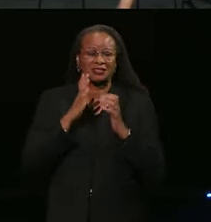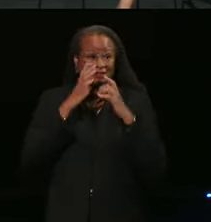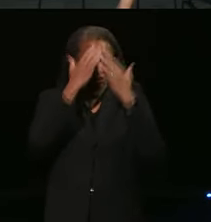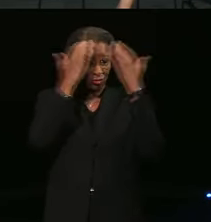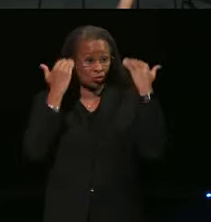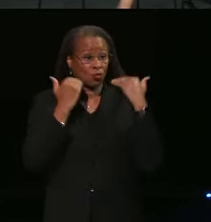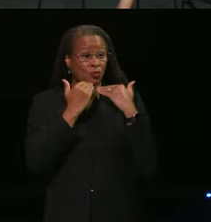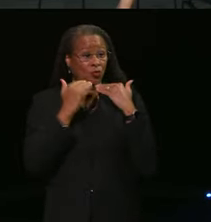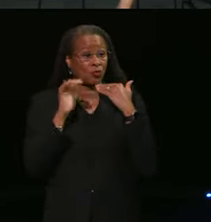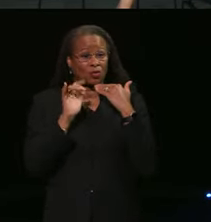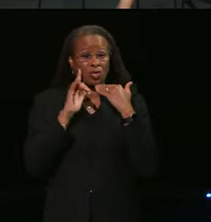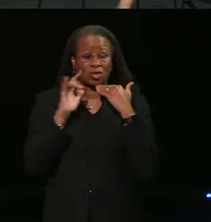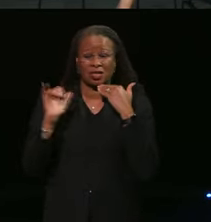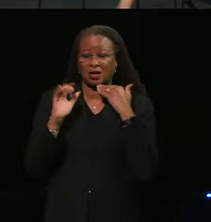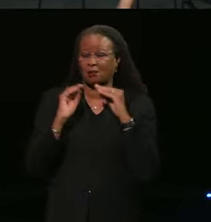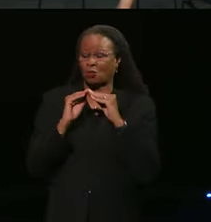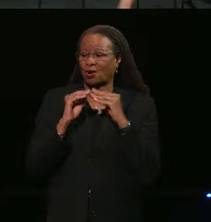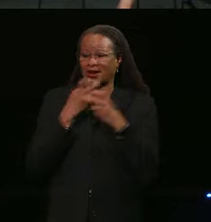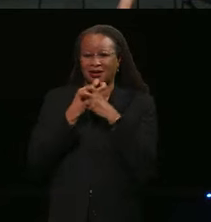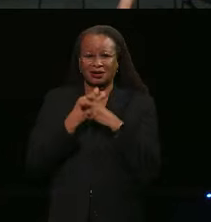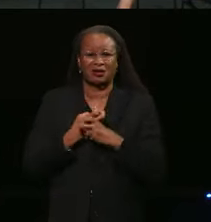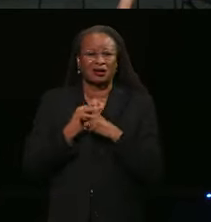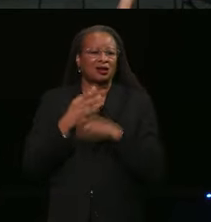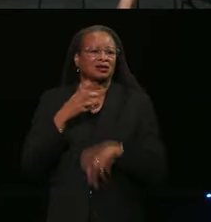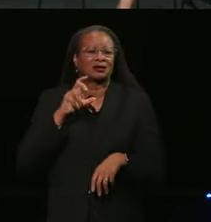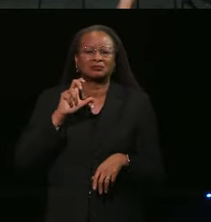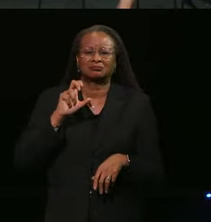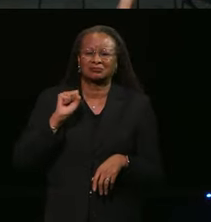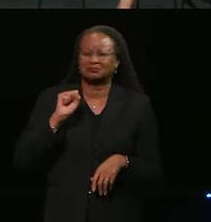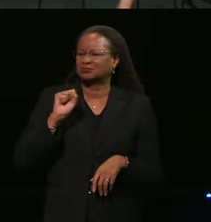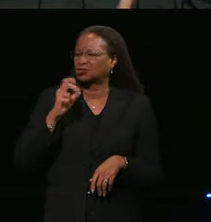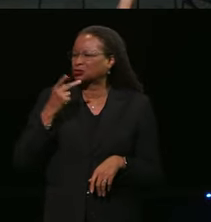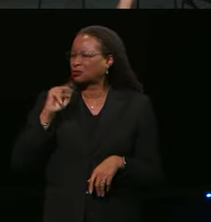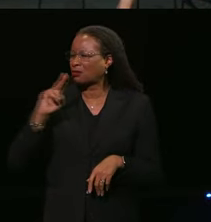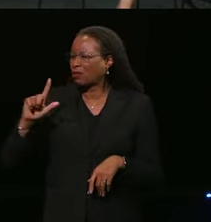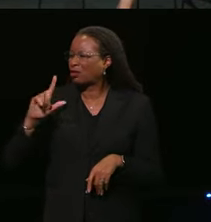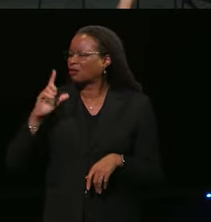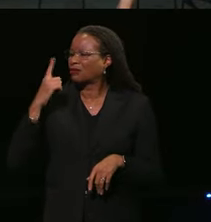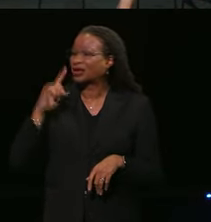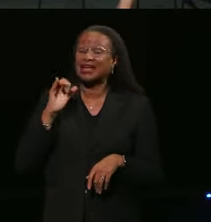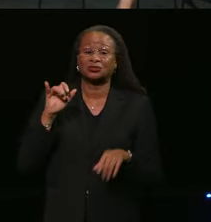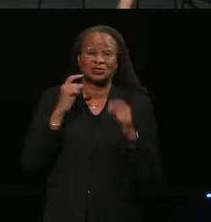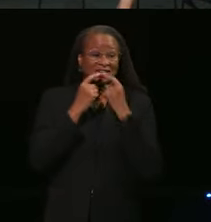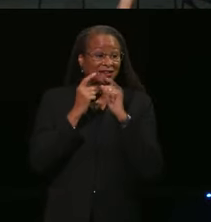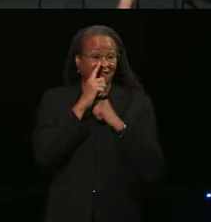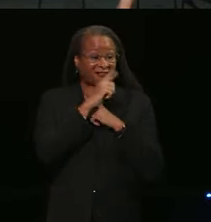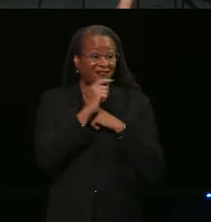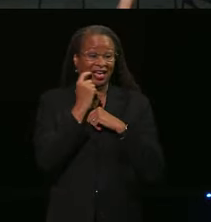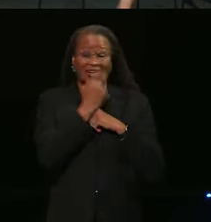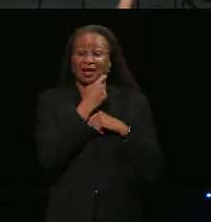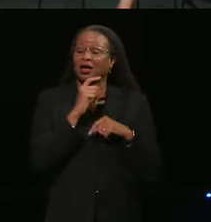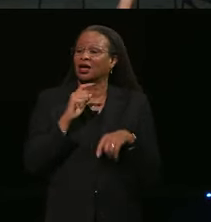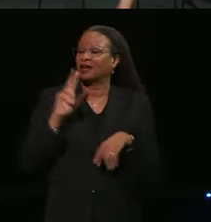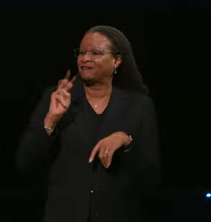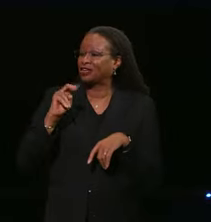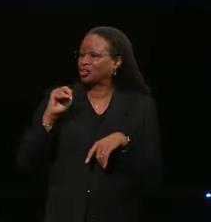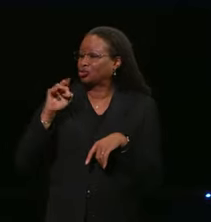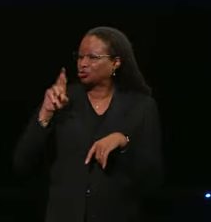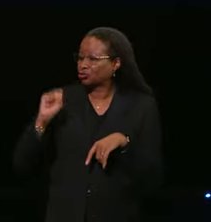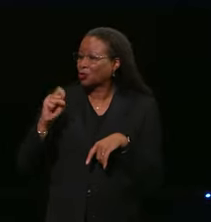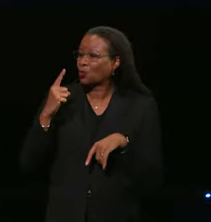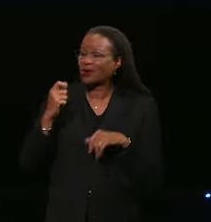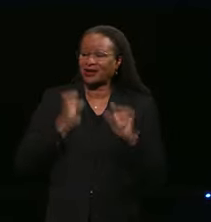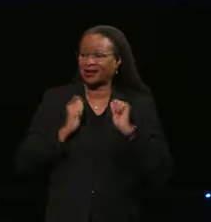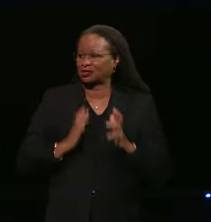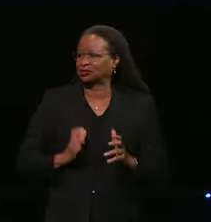for. Yeah, make it more pronounced. Yeah, coming out. And then you also did ears, too, didn't you? Yeah, for one of the actors that